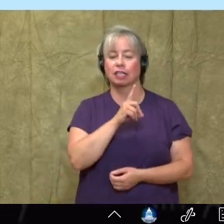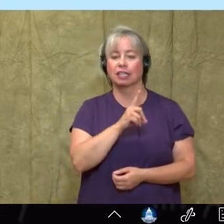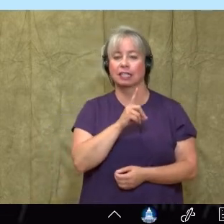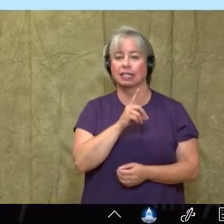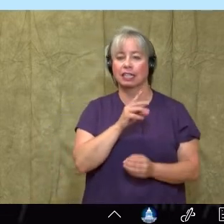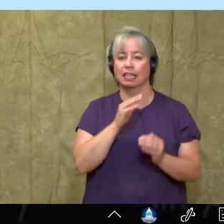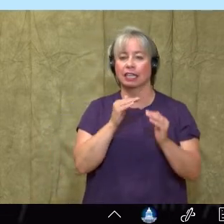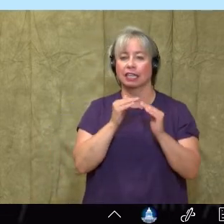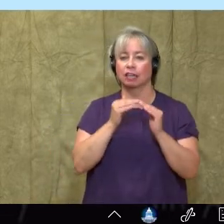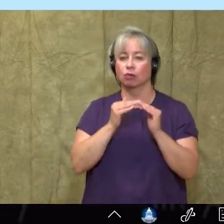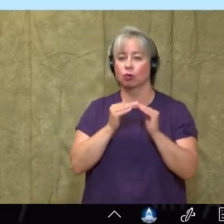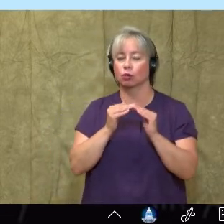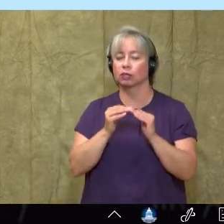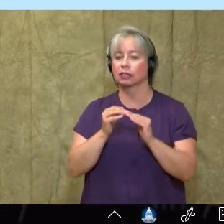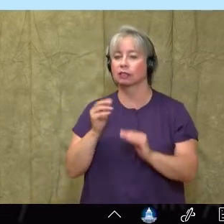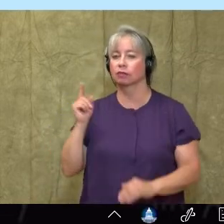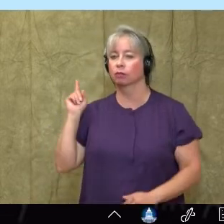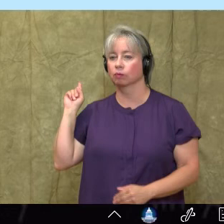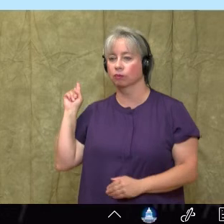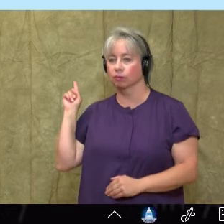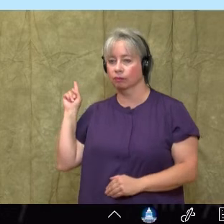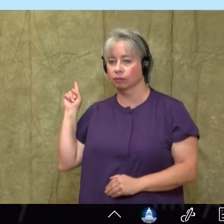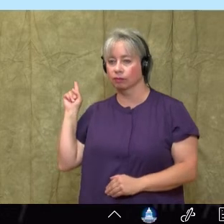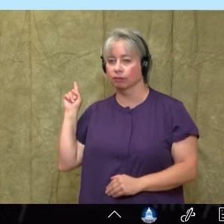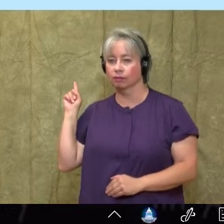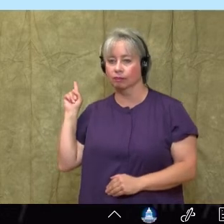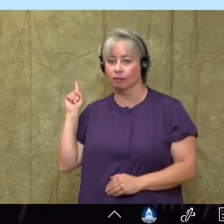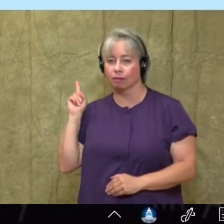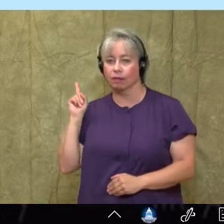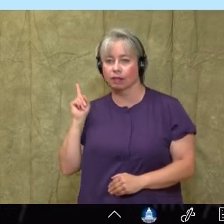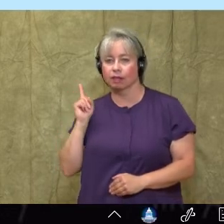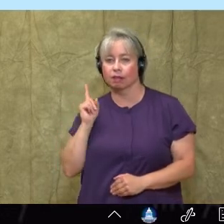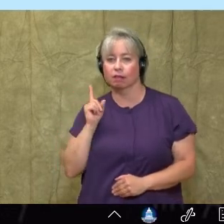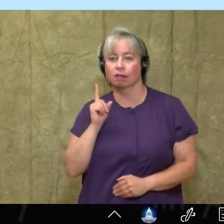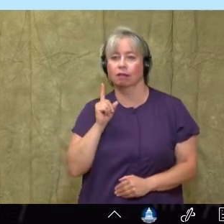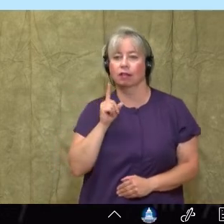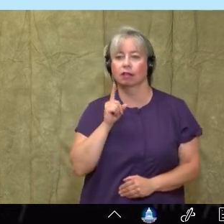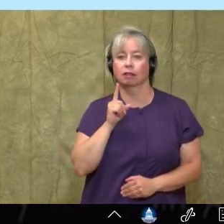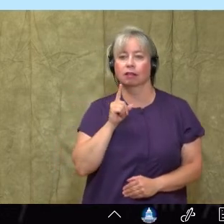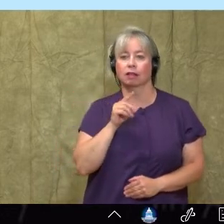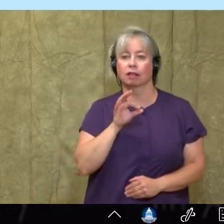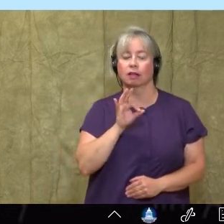would give us x sub 2, which is 9,